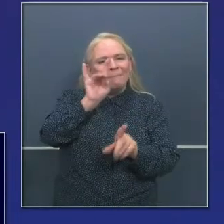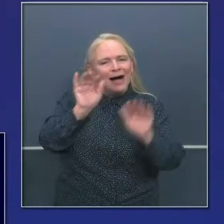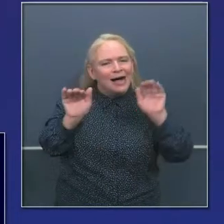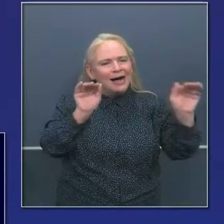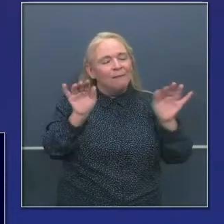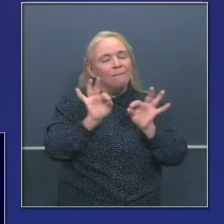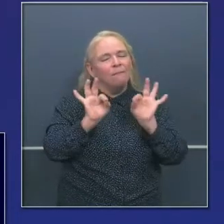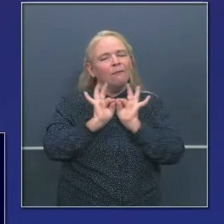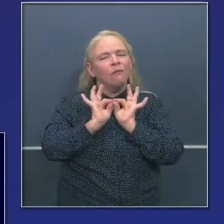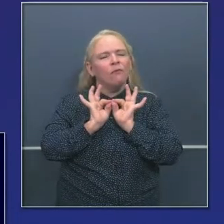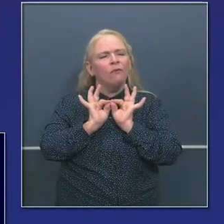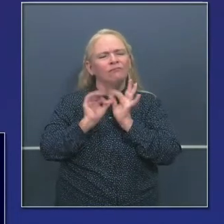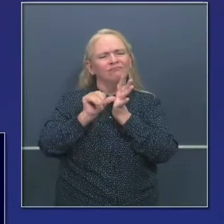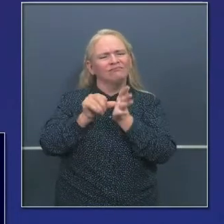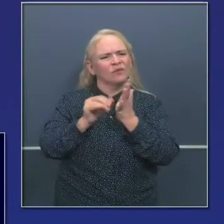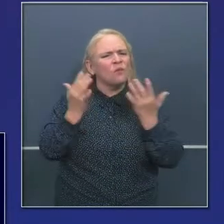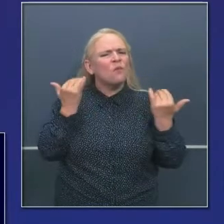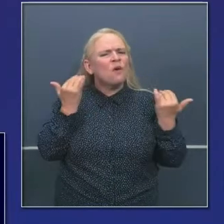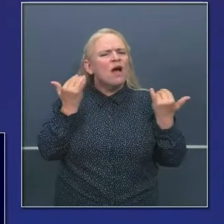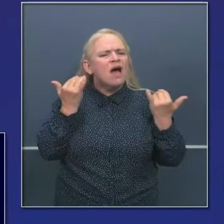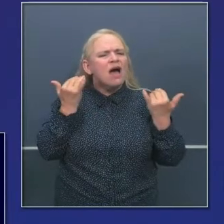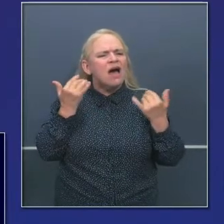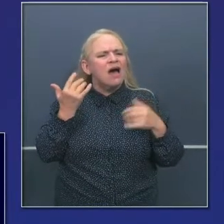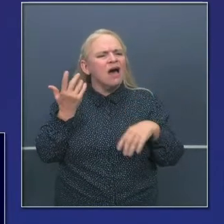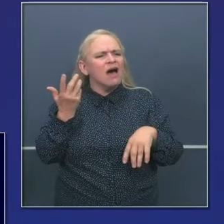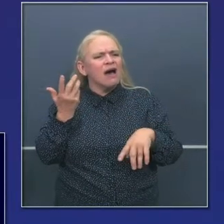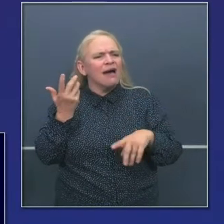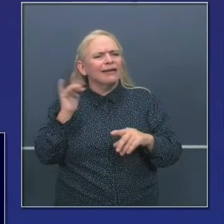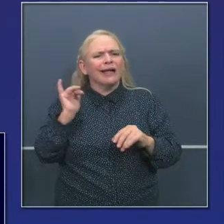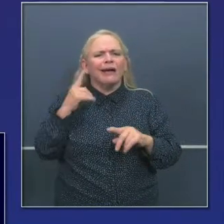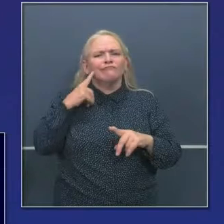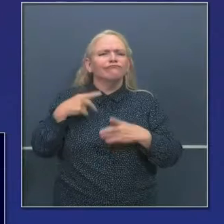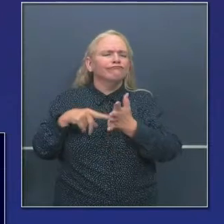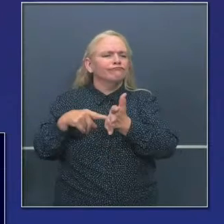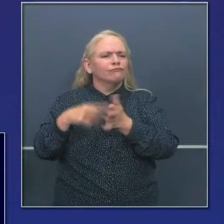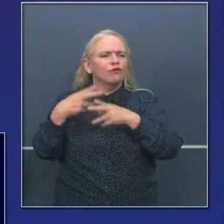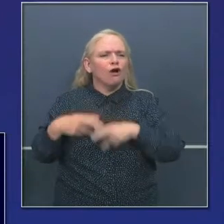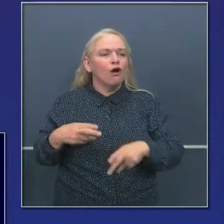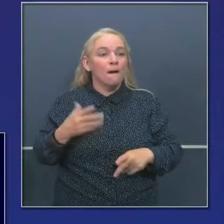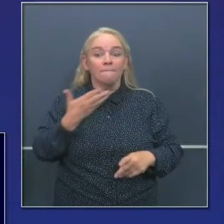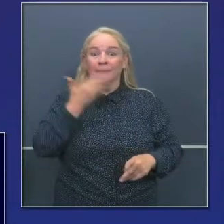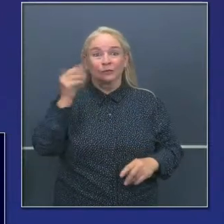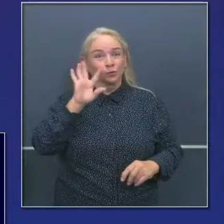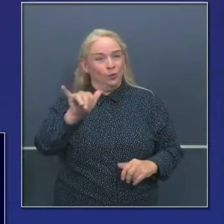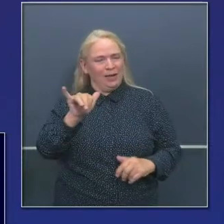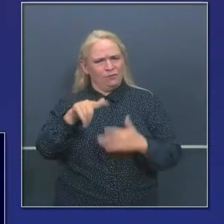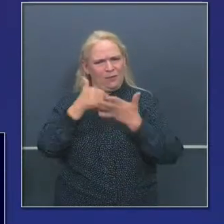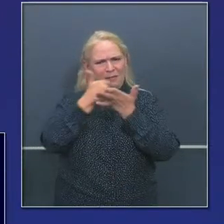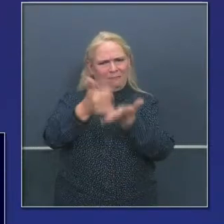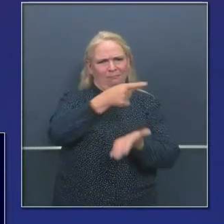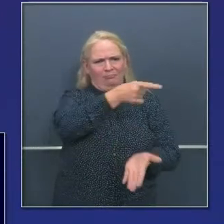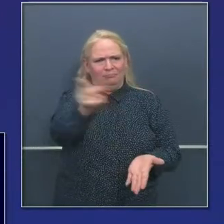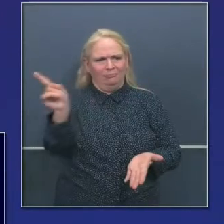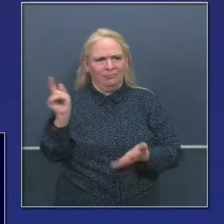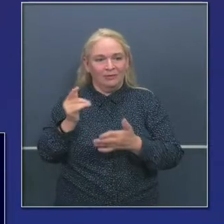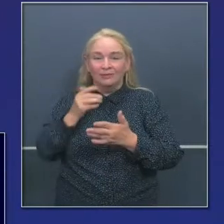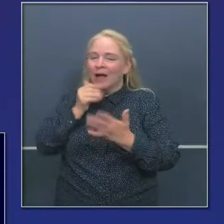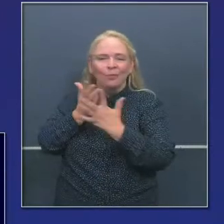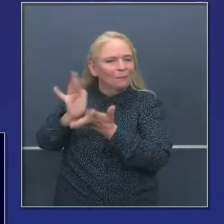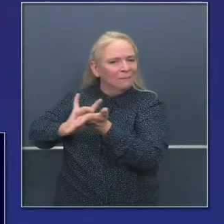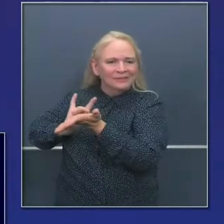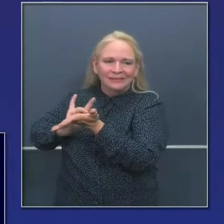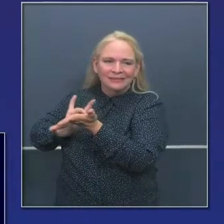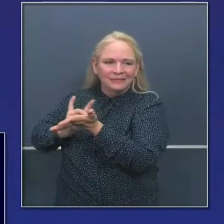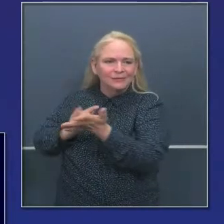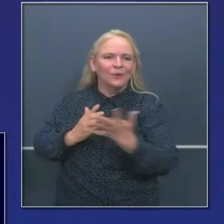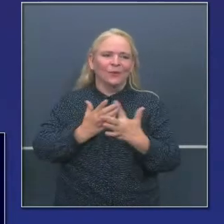significance we place on what we refer to as a non-pharmaceutical intervention that is the most impactful outside of staying